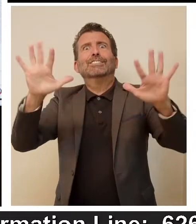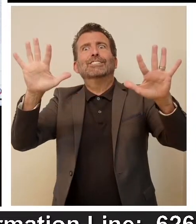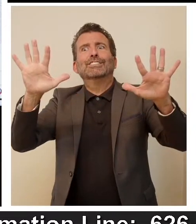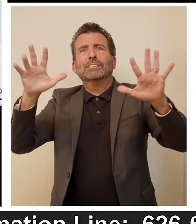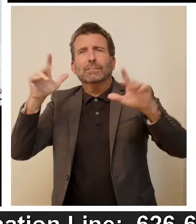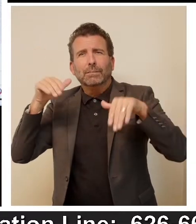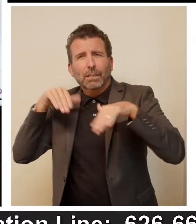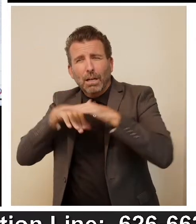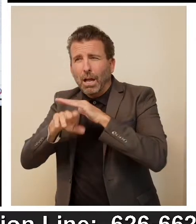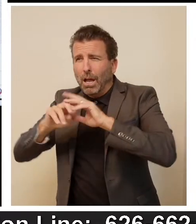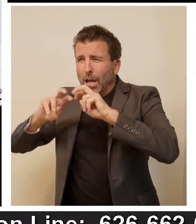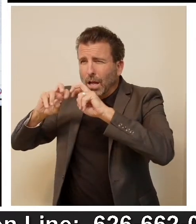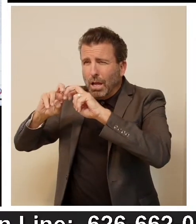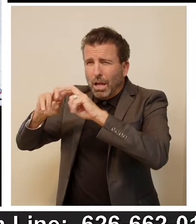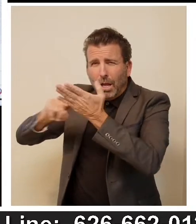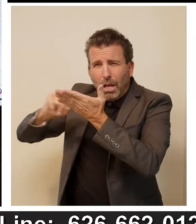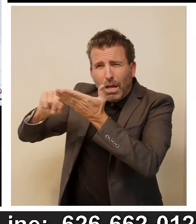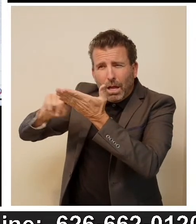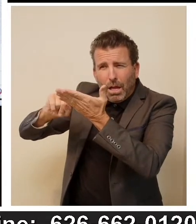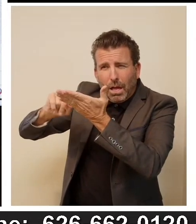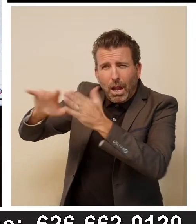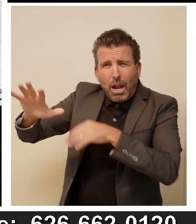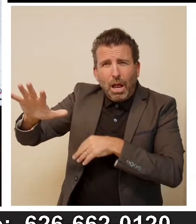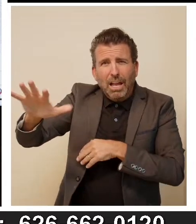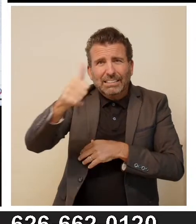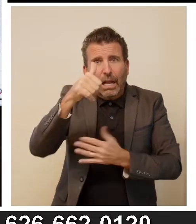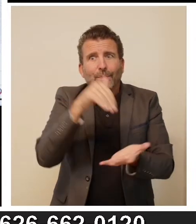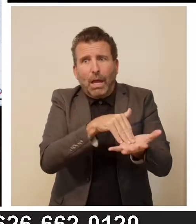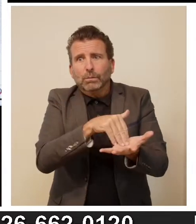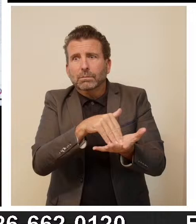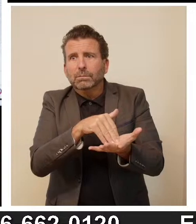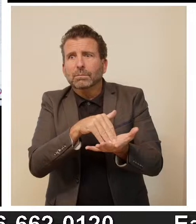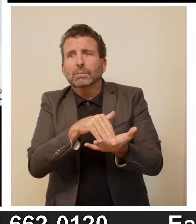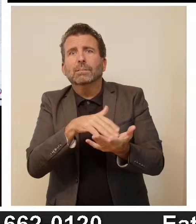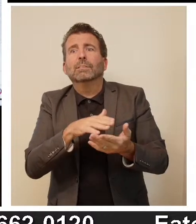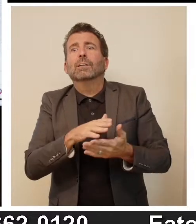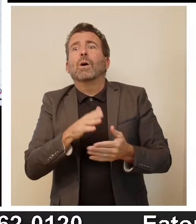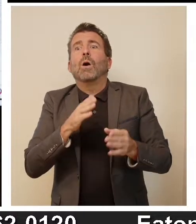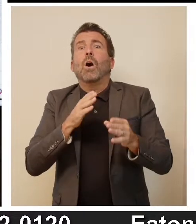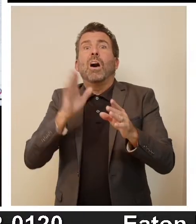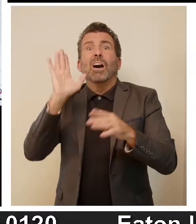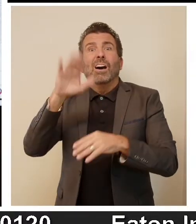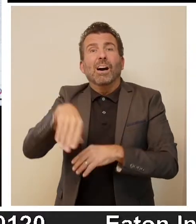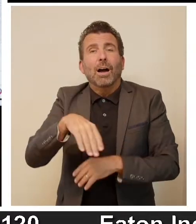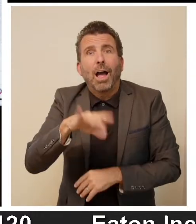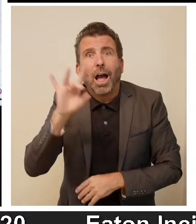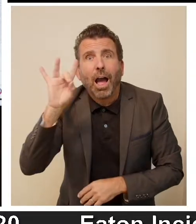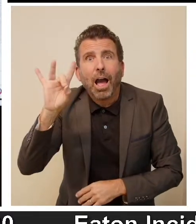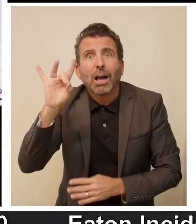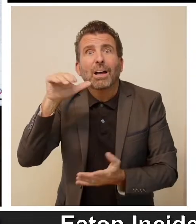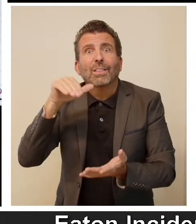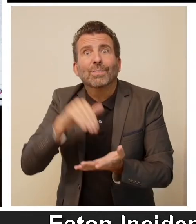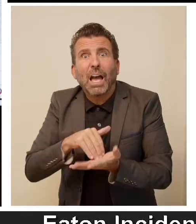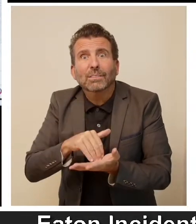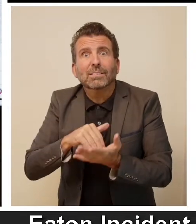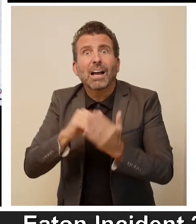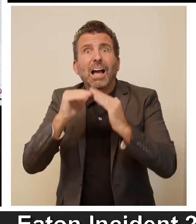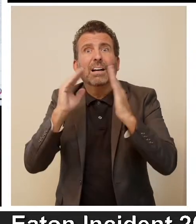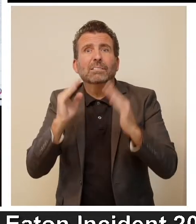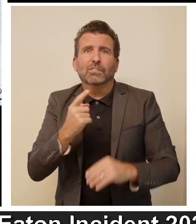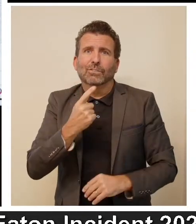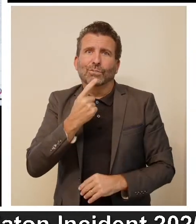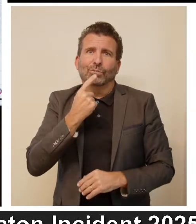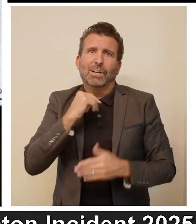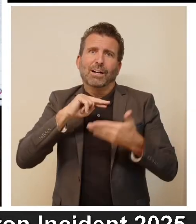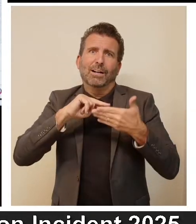8,068 red tags and 331 yellow tags. Red and yellow tag structures